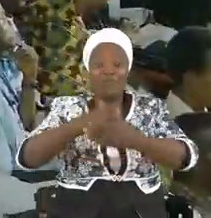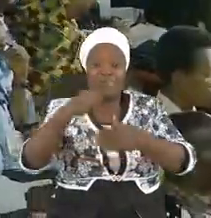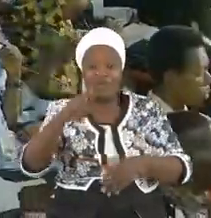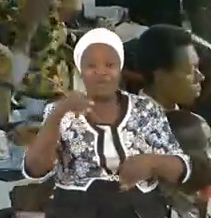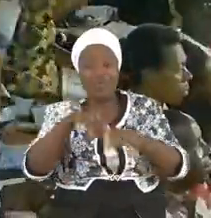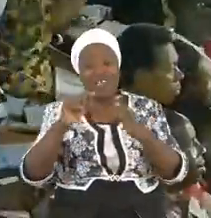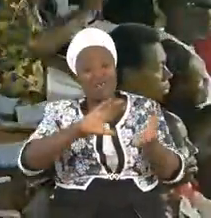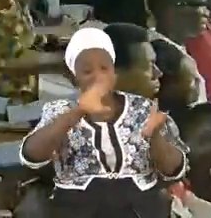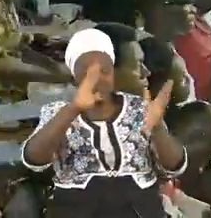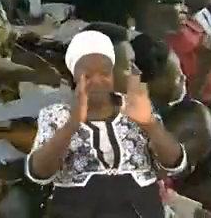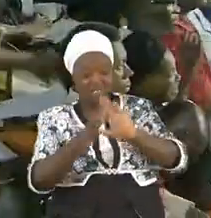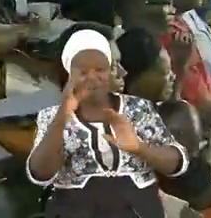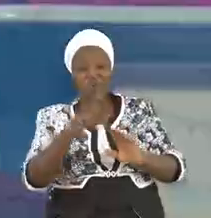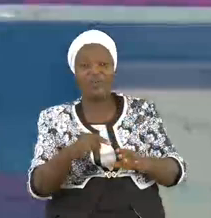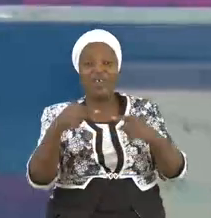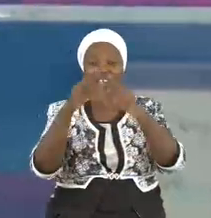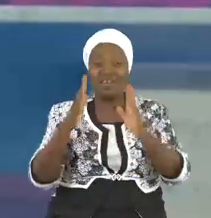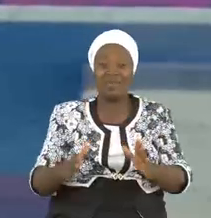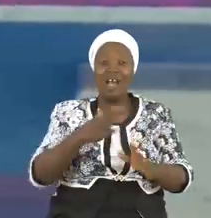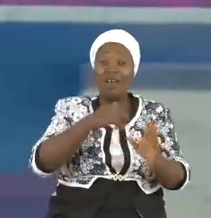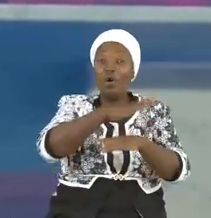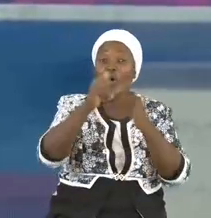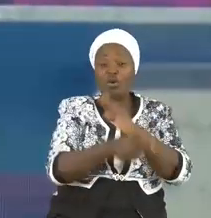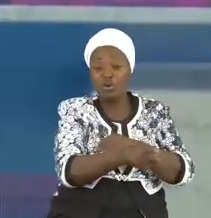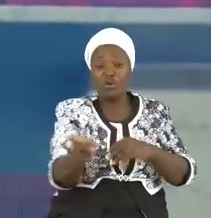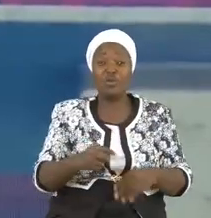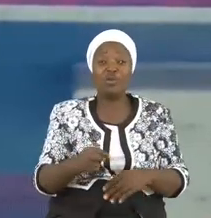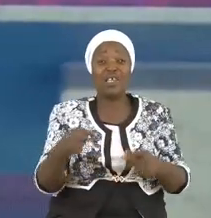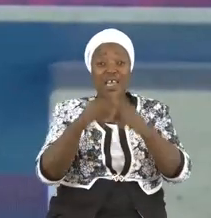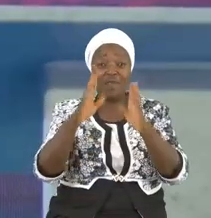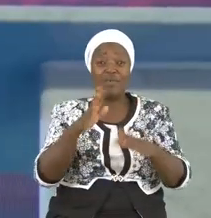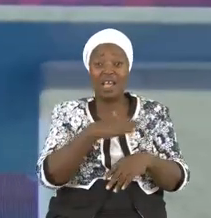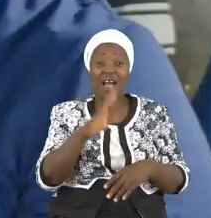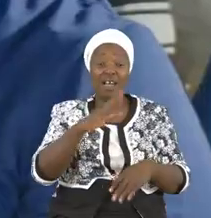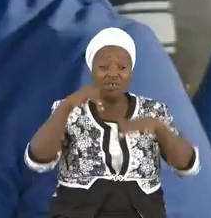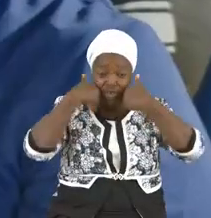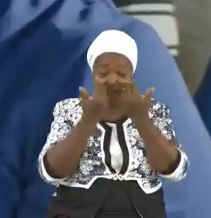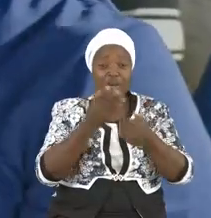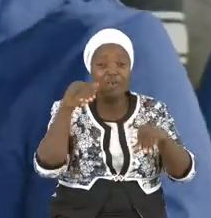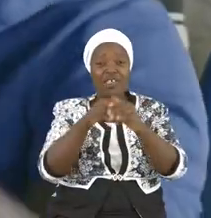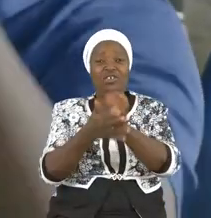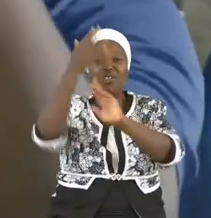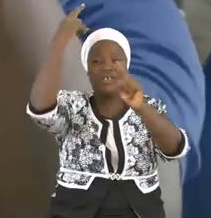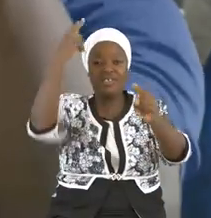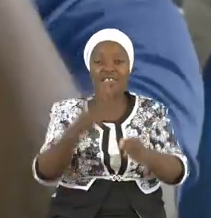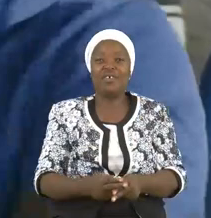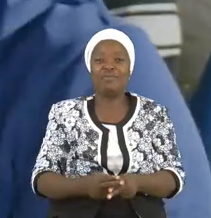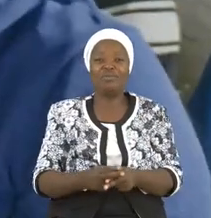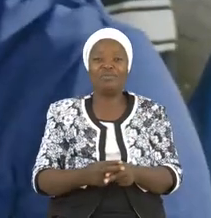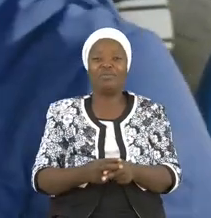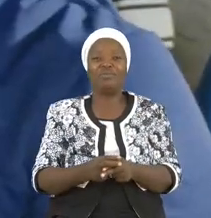your enemies, and all those enemies are chained in Jesus' name. And